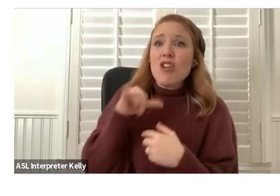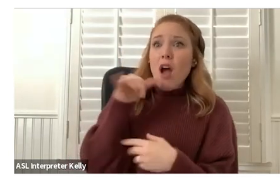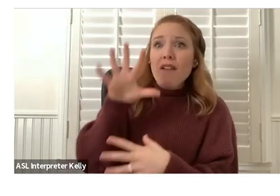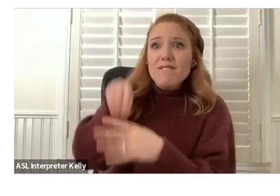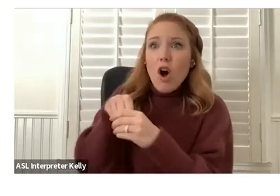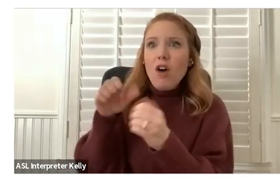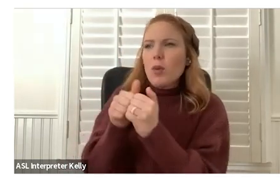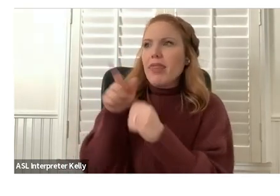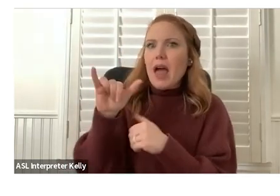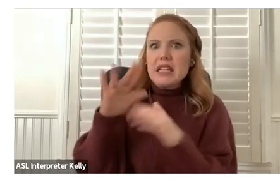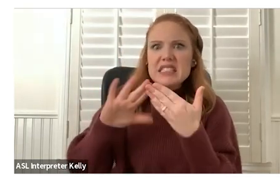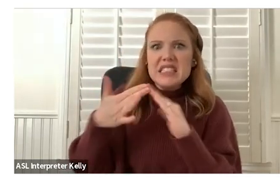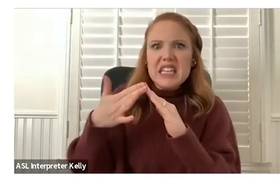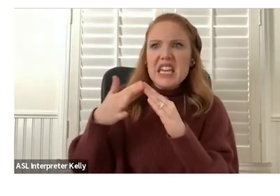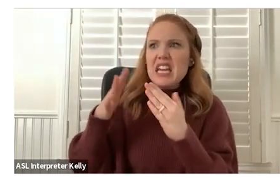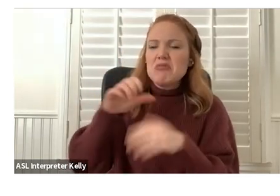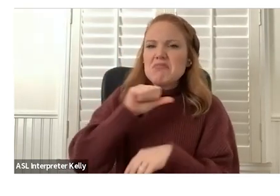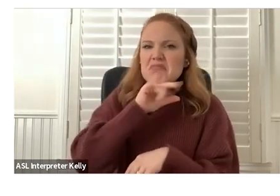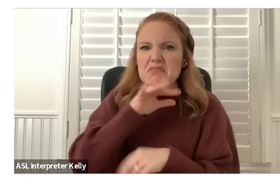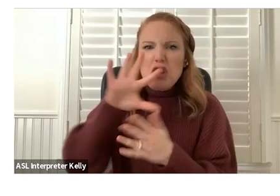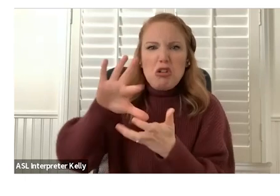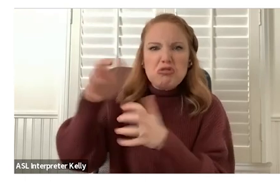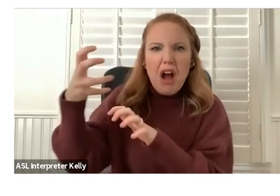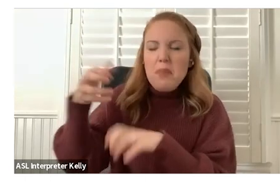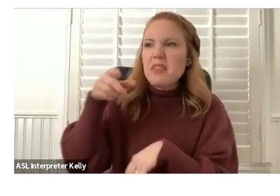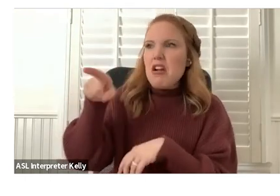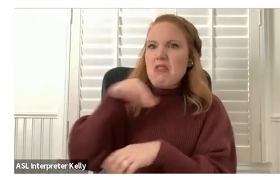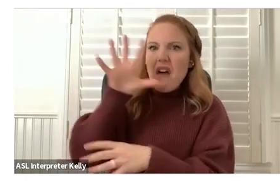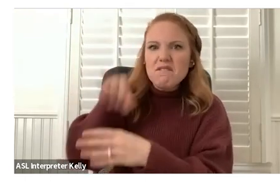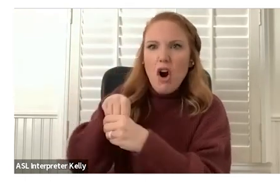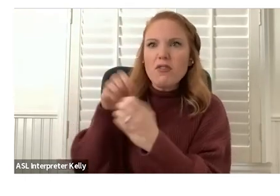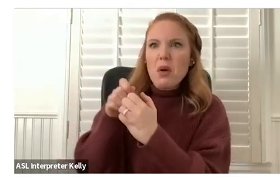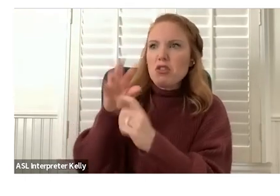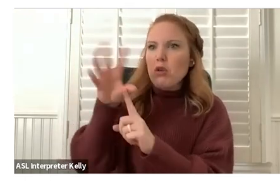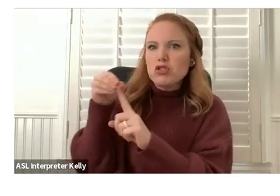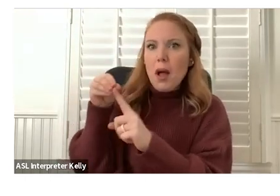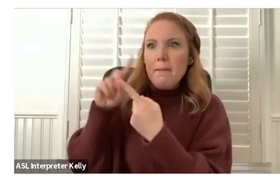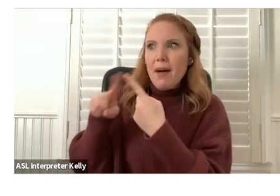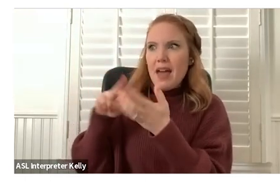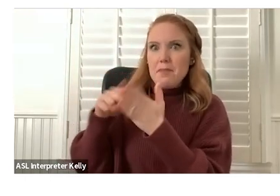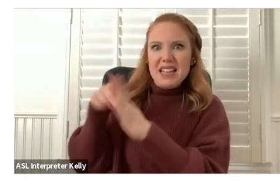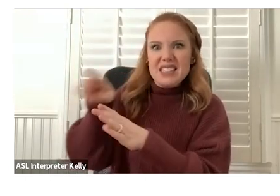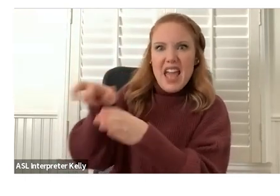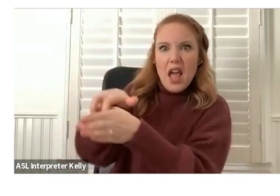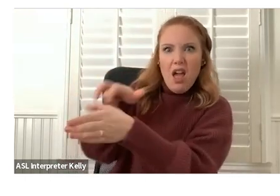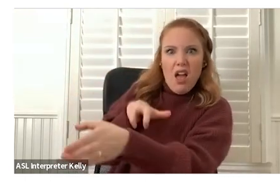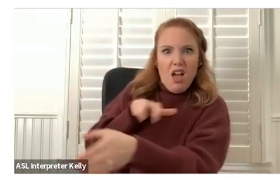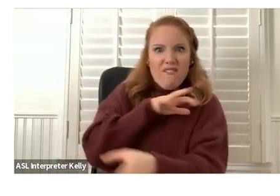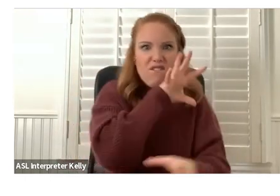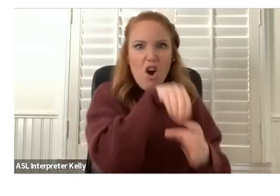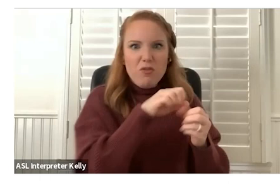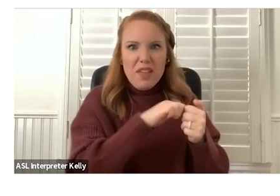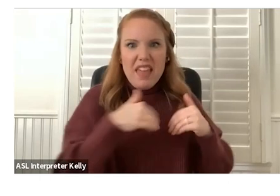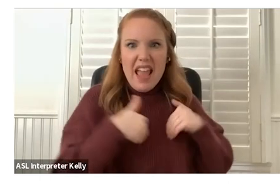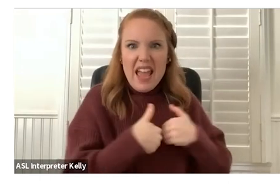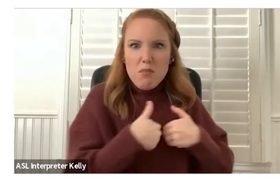that particular encounter. But in other places where there are more, there are both nomadic societies and